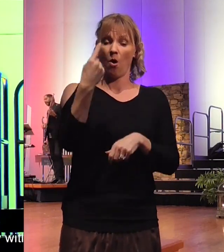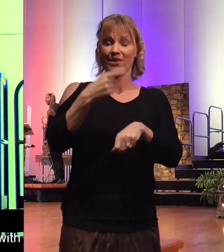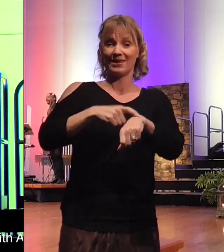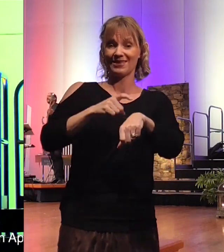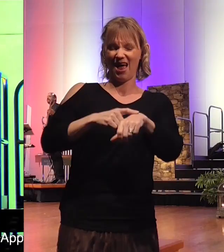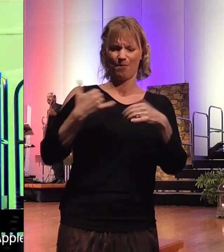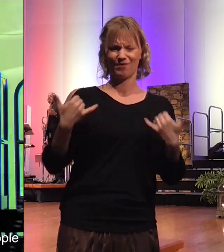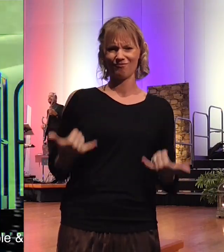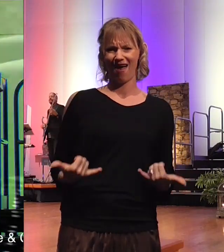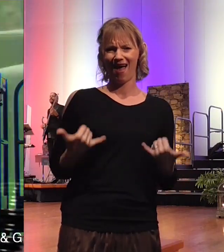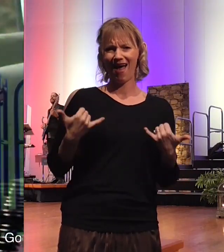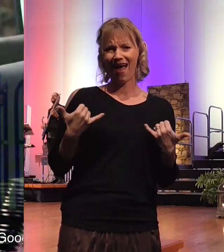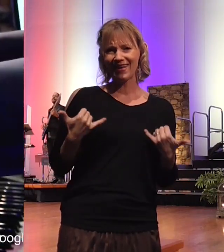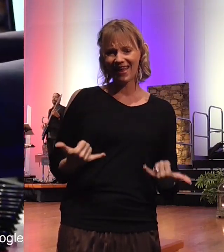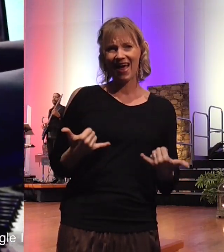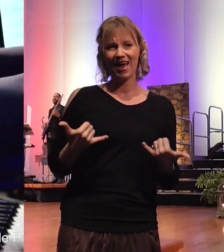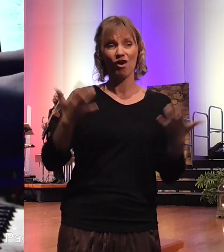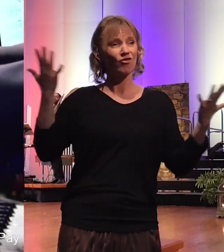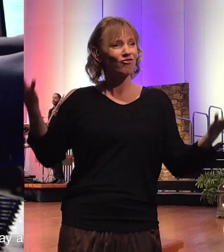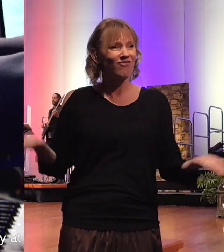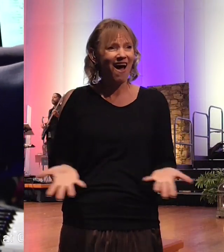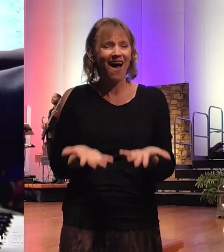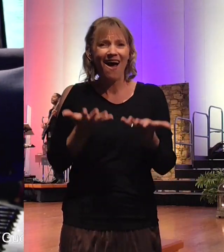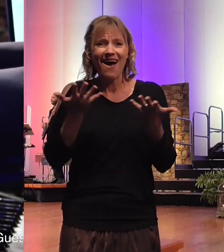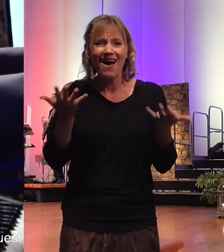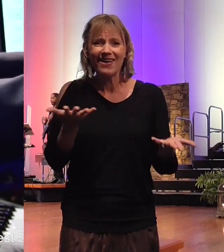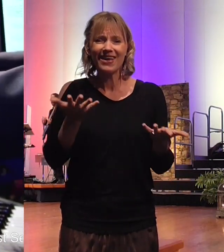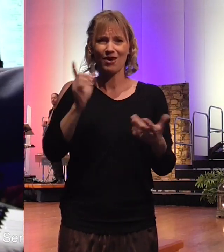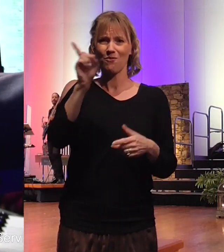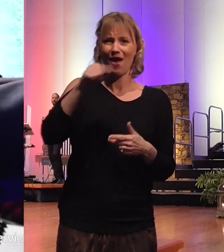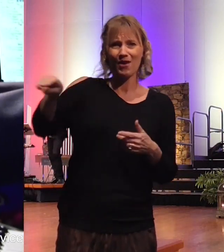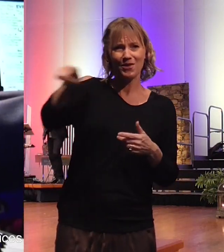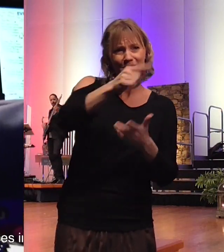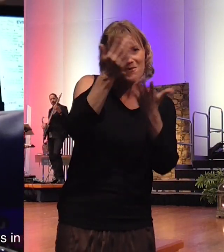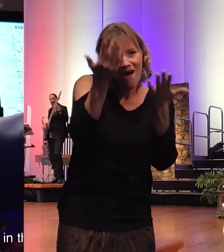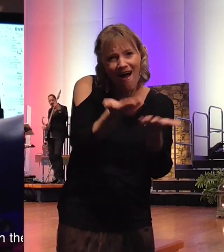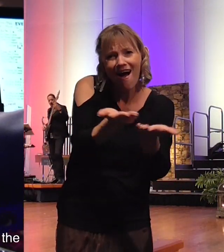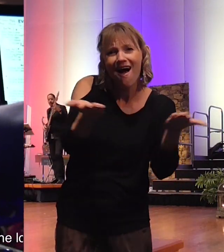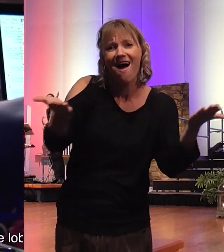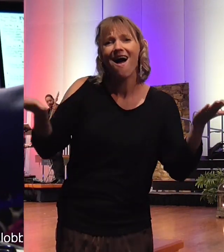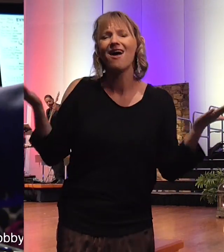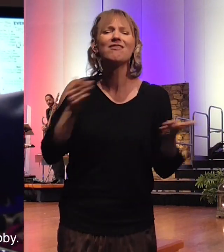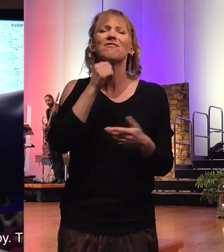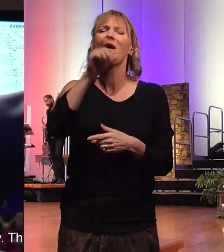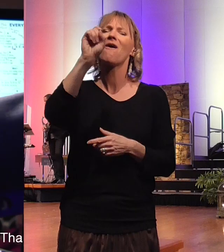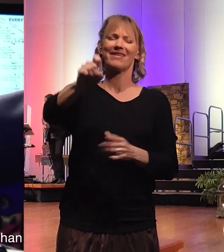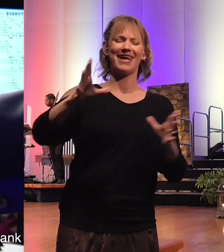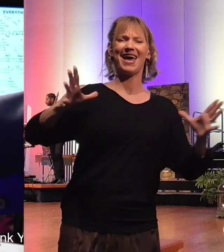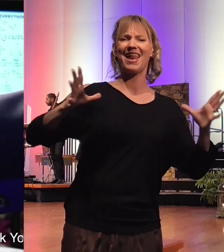now. It's right here where you are. We don't need a vacation.